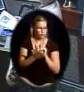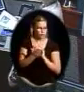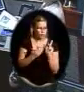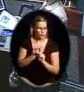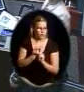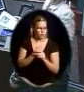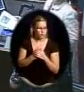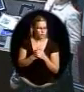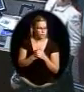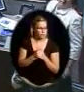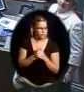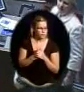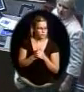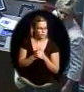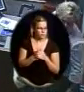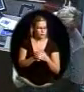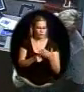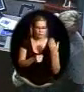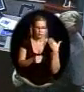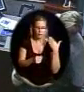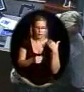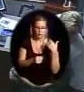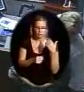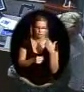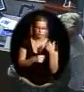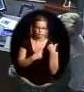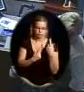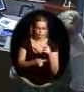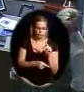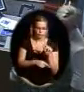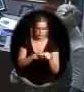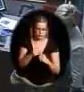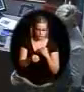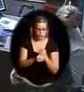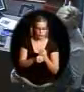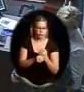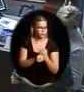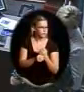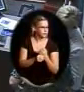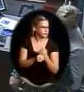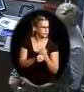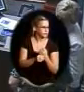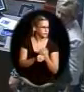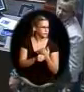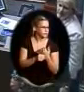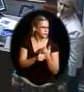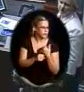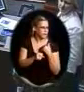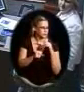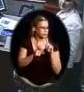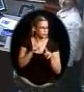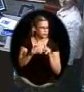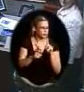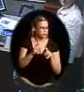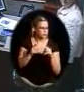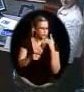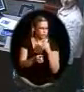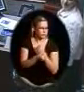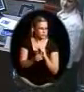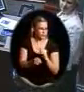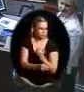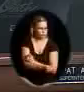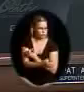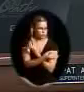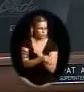years, in fact, going back over 20 years, we've been administering the Kaufman Teen Survey for Safe and Drug-Free Schools that was part